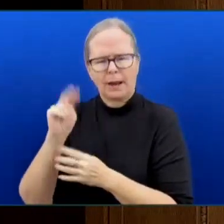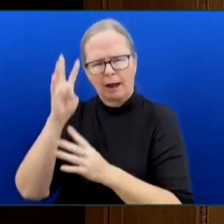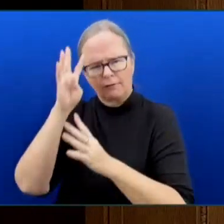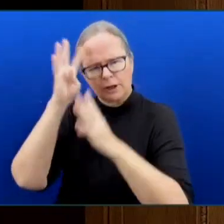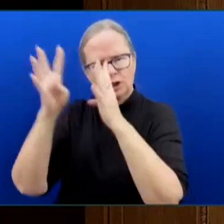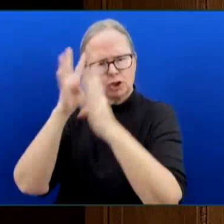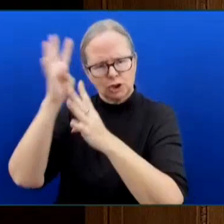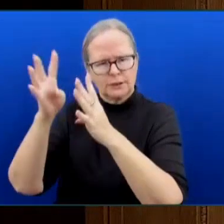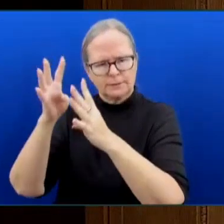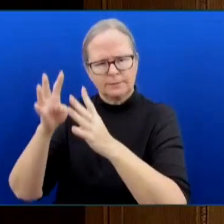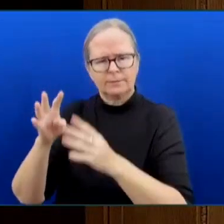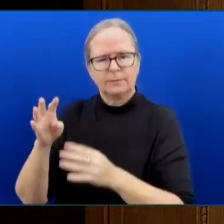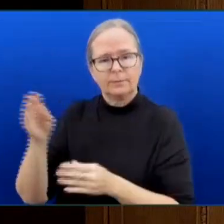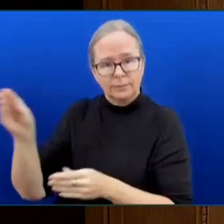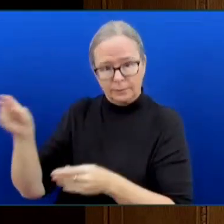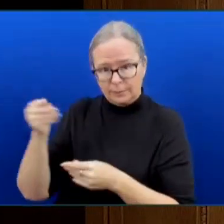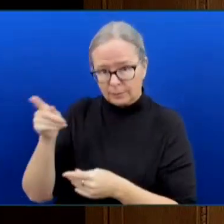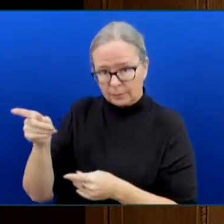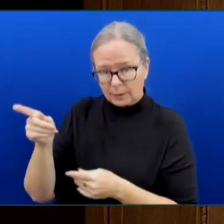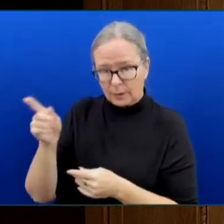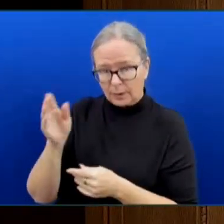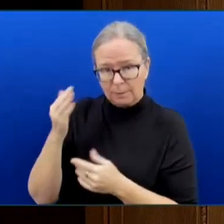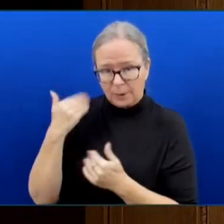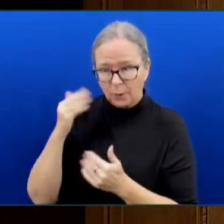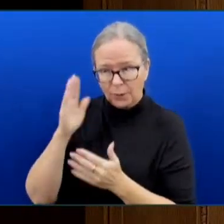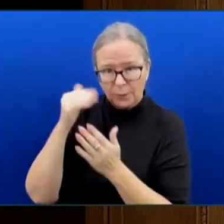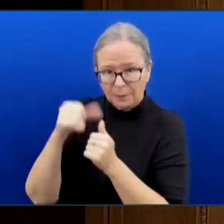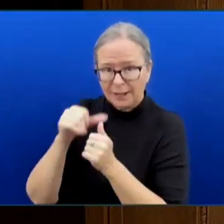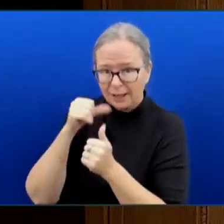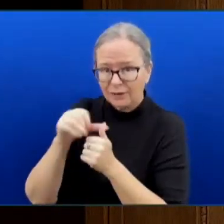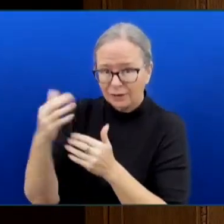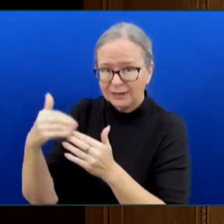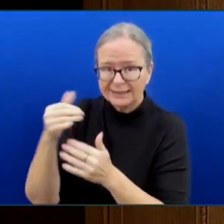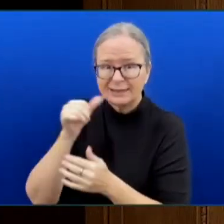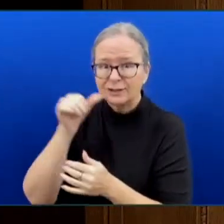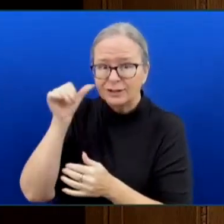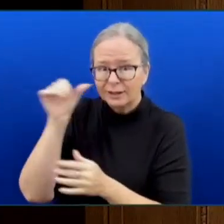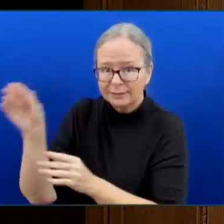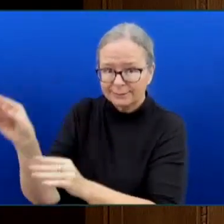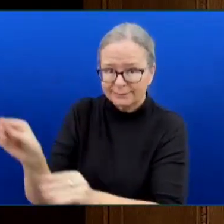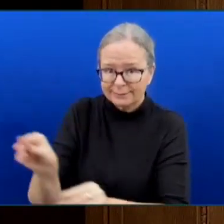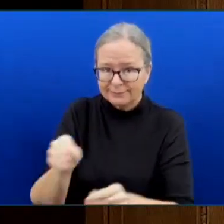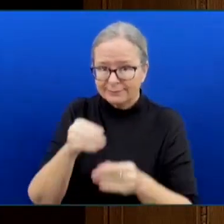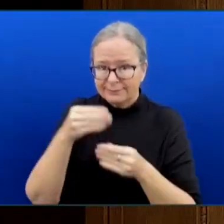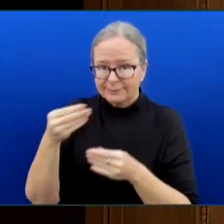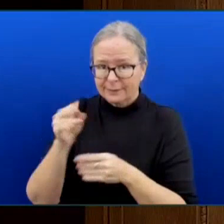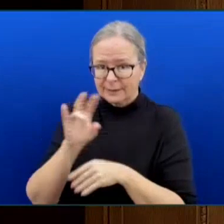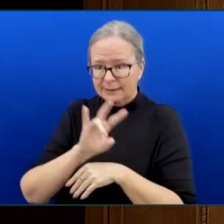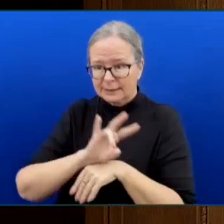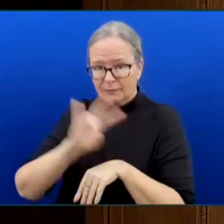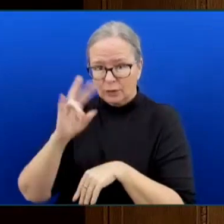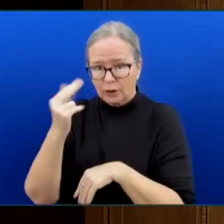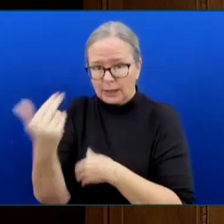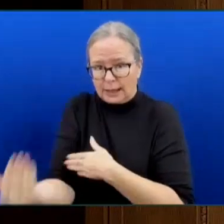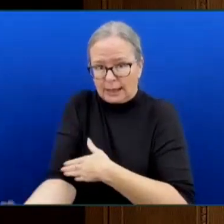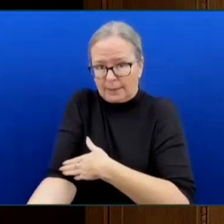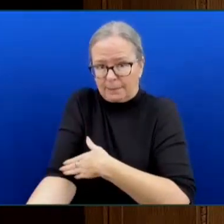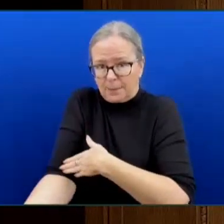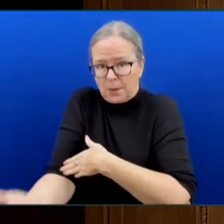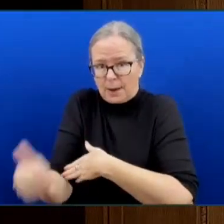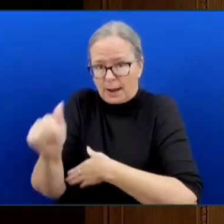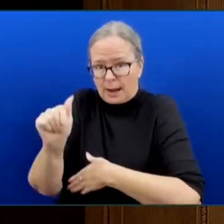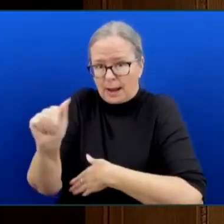yesterday at 7:13 a.m. It's from the minister, and I've sent a